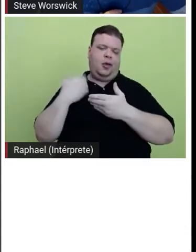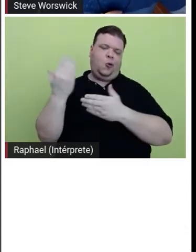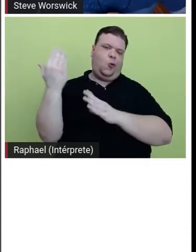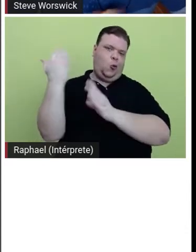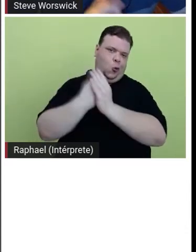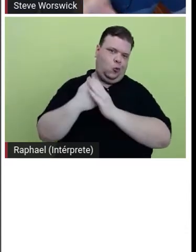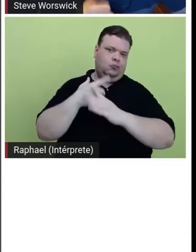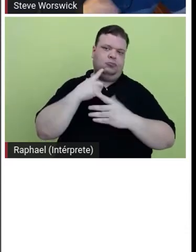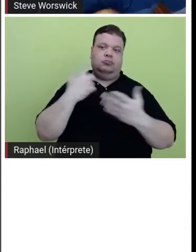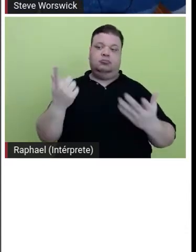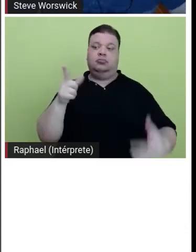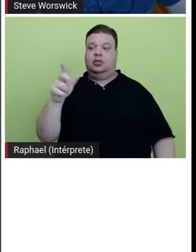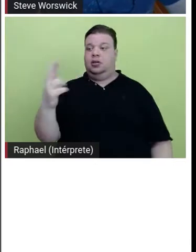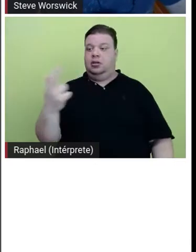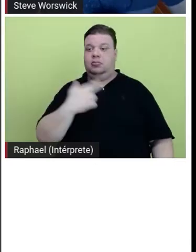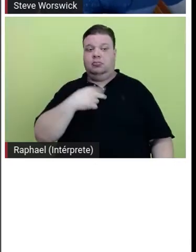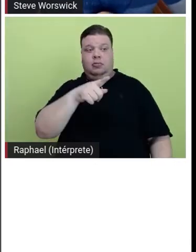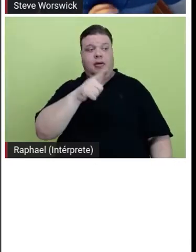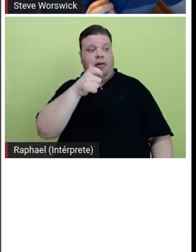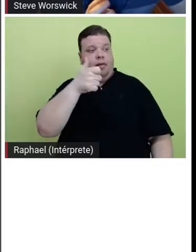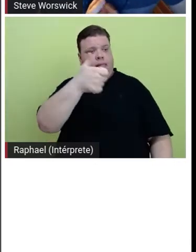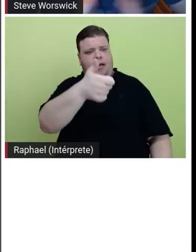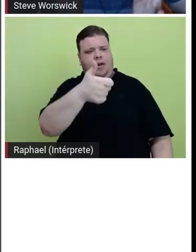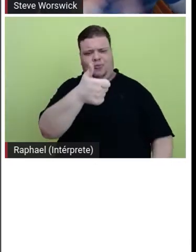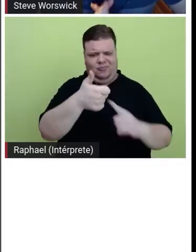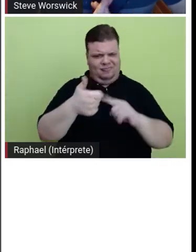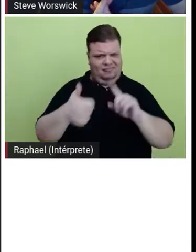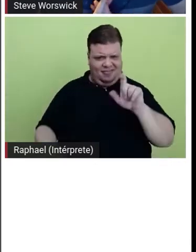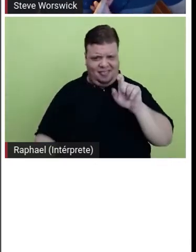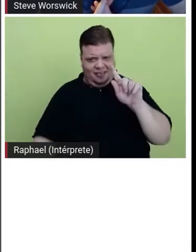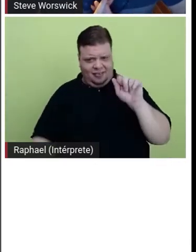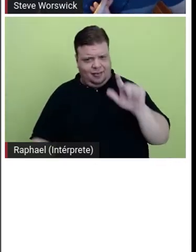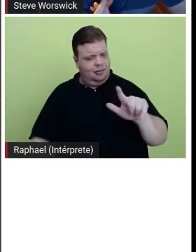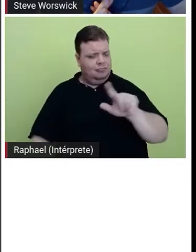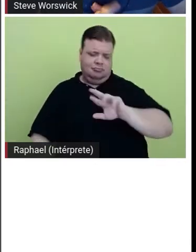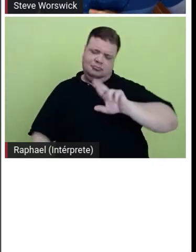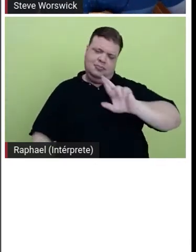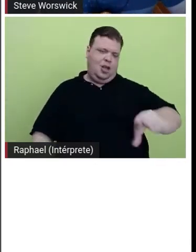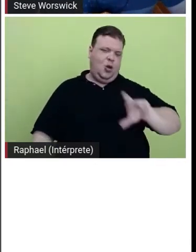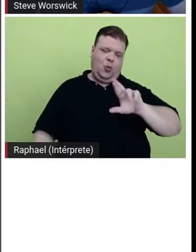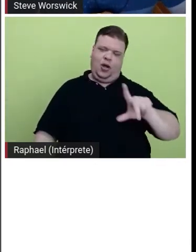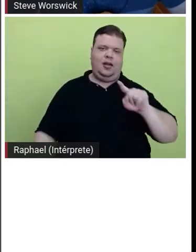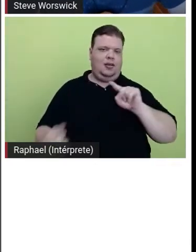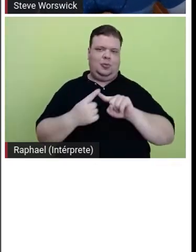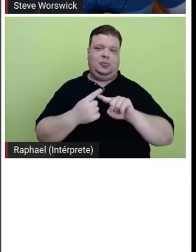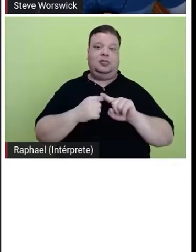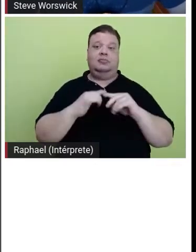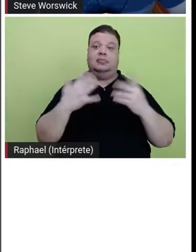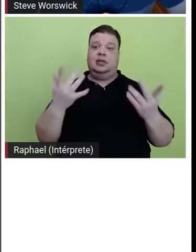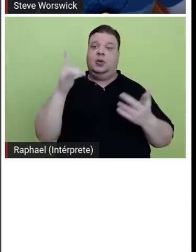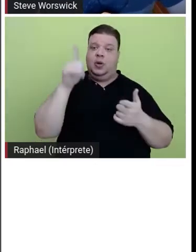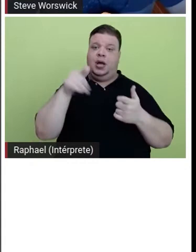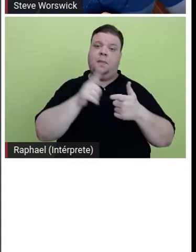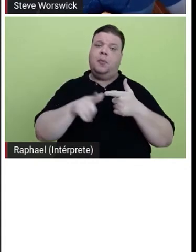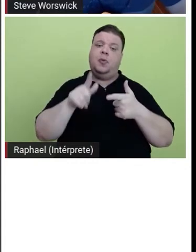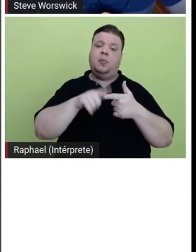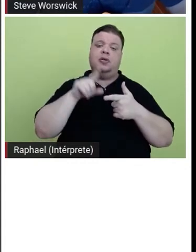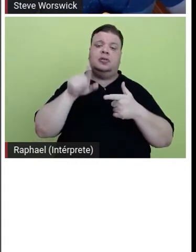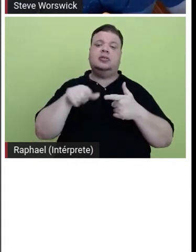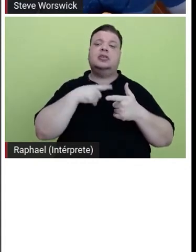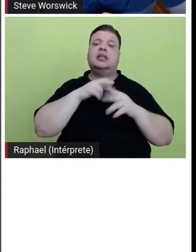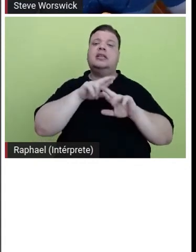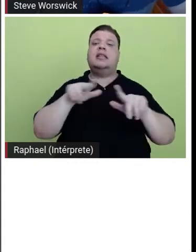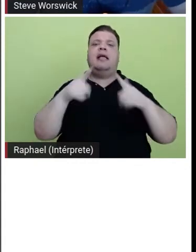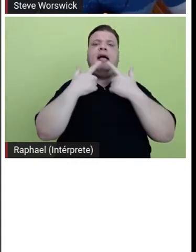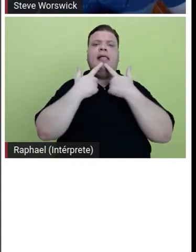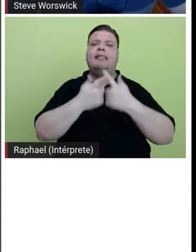things, difficult to understand. So there's a few examples. I don't plan on going through all of those. I think the slides will be available after the event.